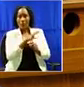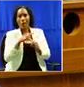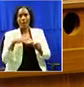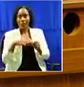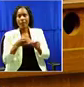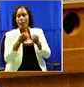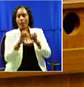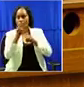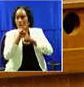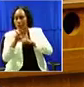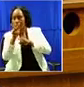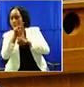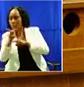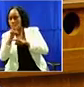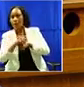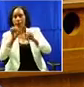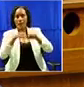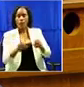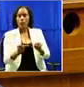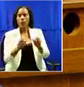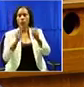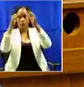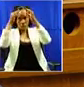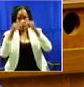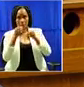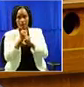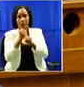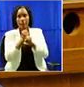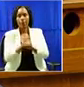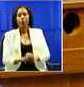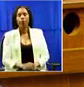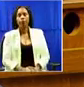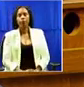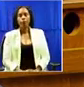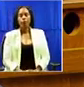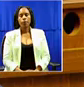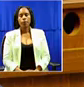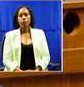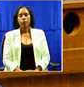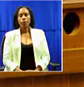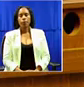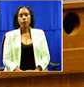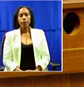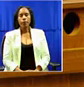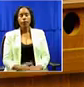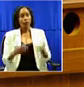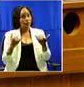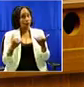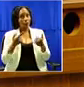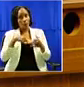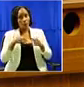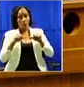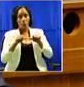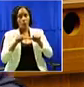enable rapid decision making. As we now continue